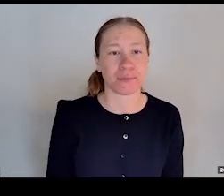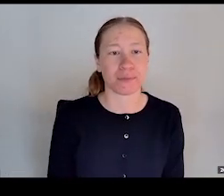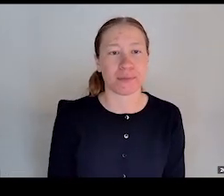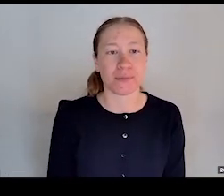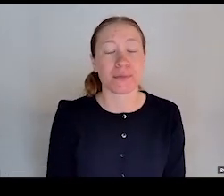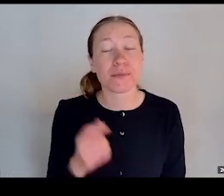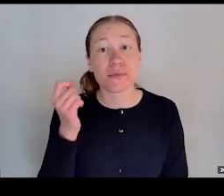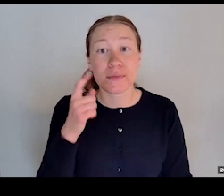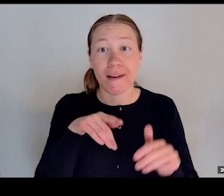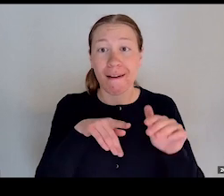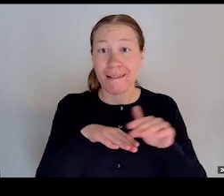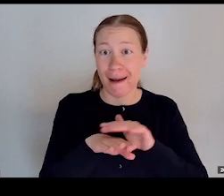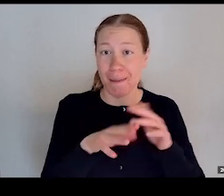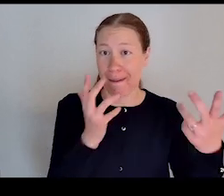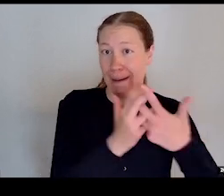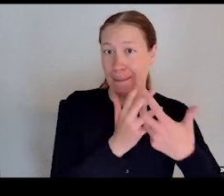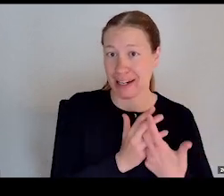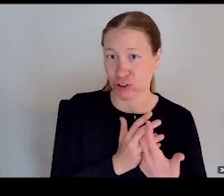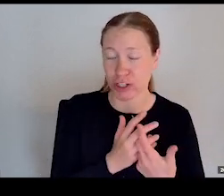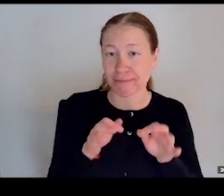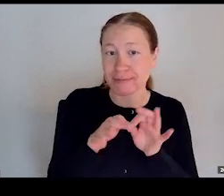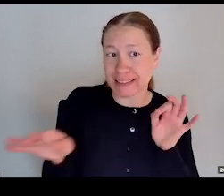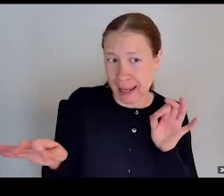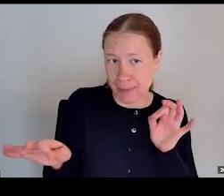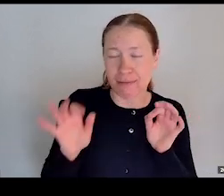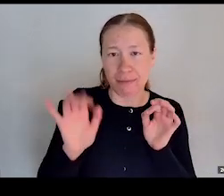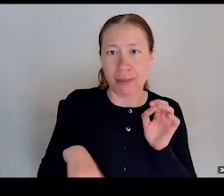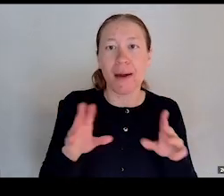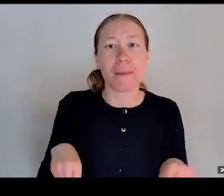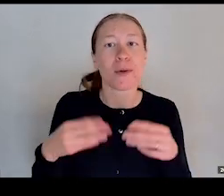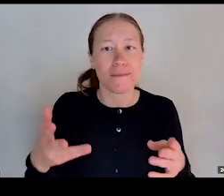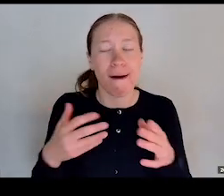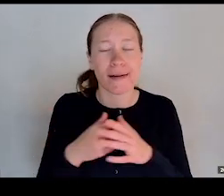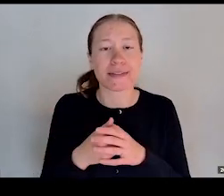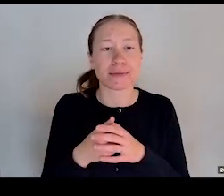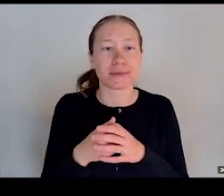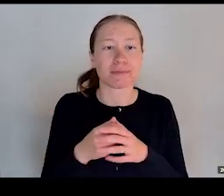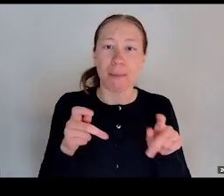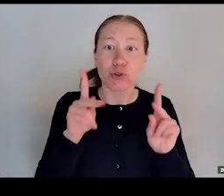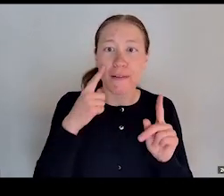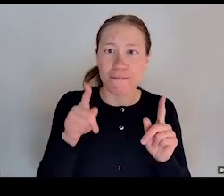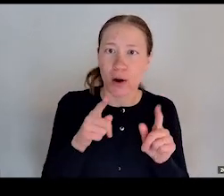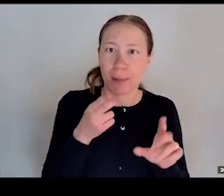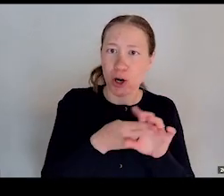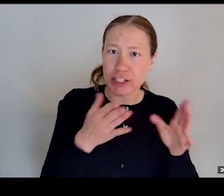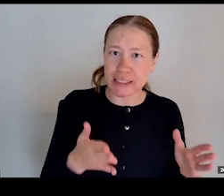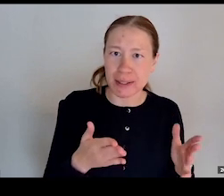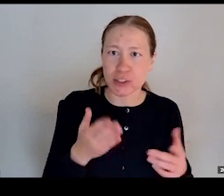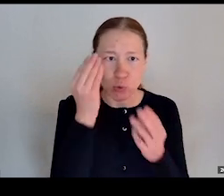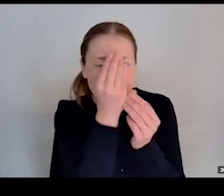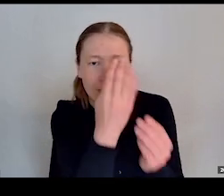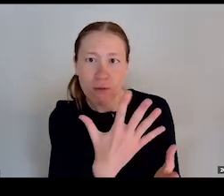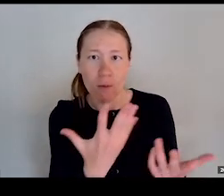An accommodation statement provides a space for participants to let the event planner know what resources they need to